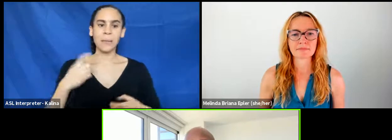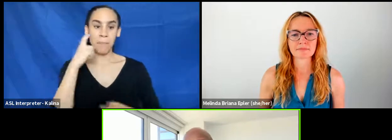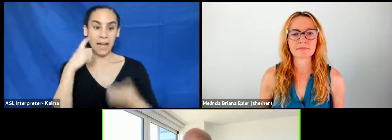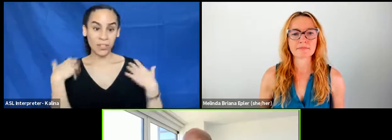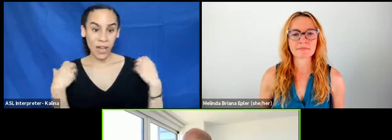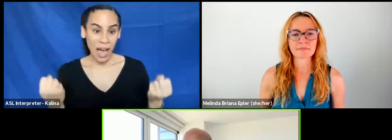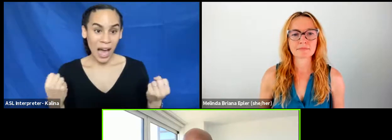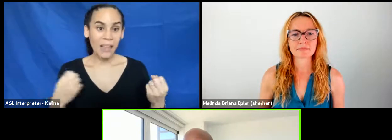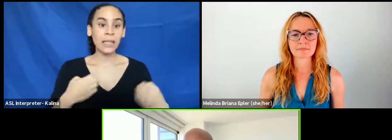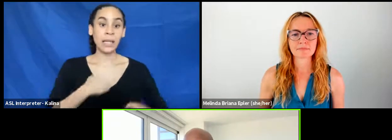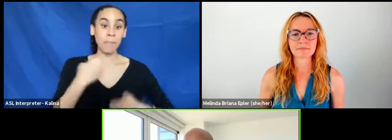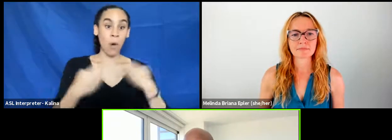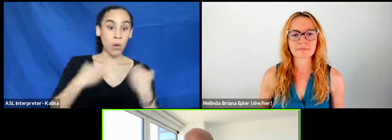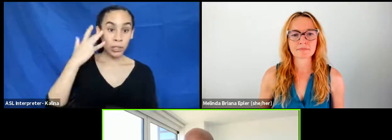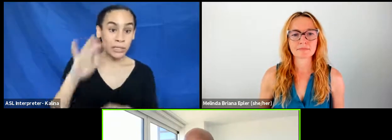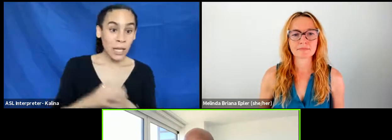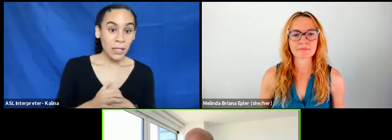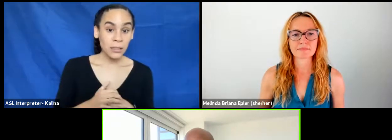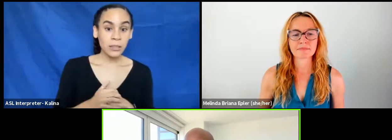health,